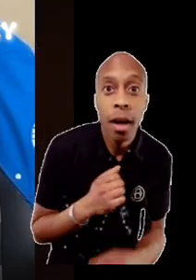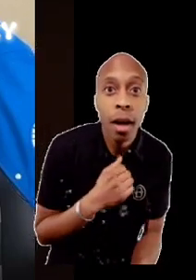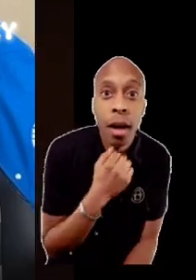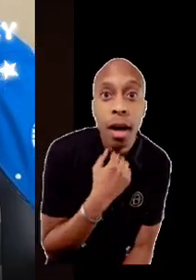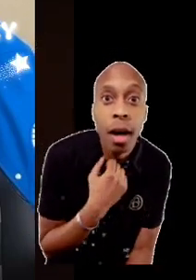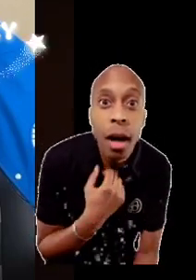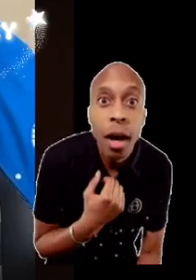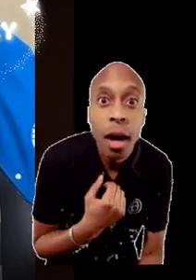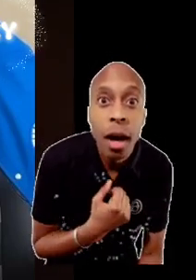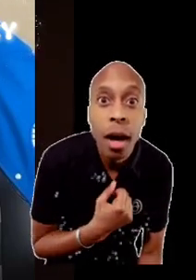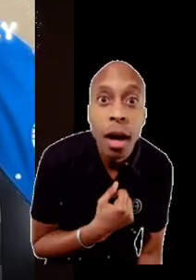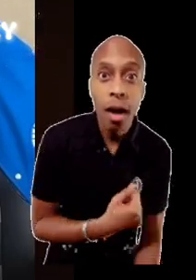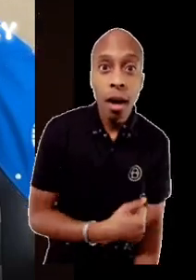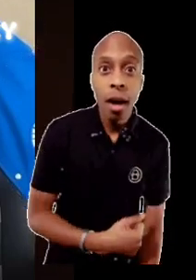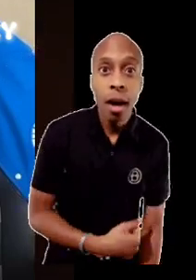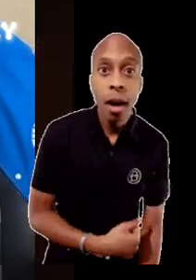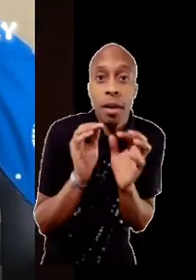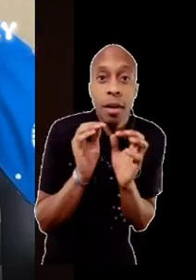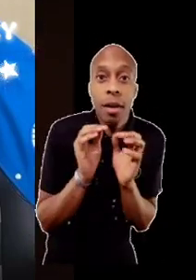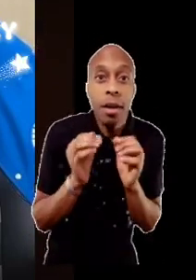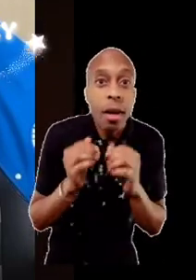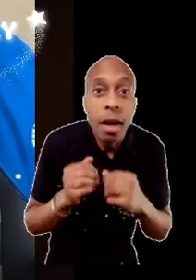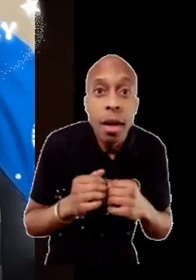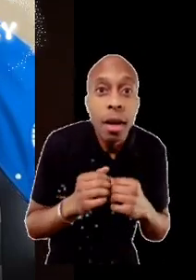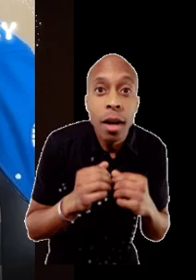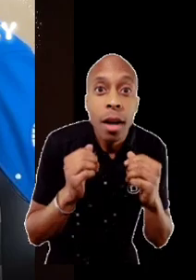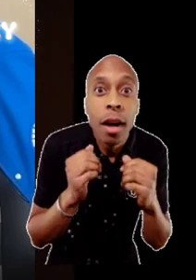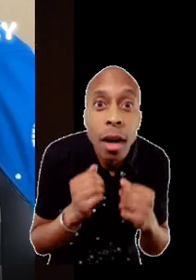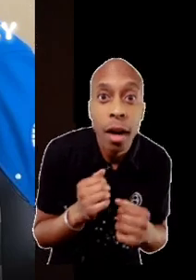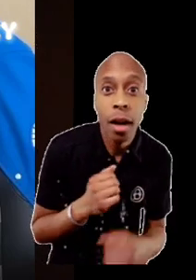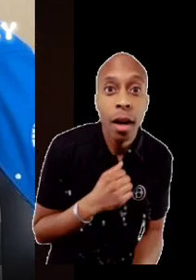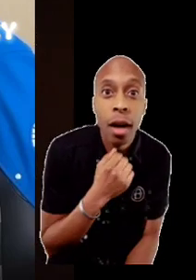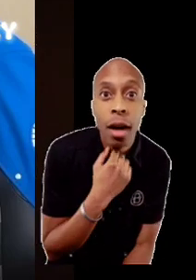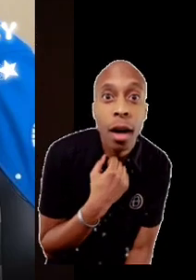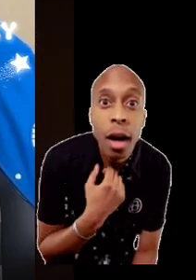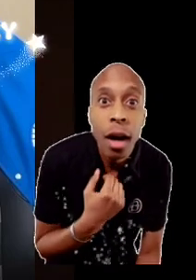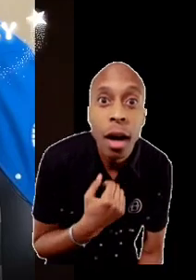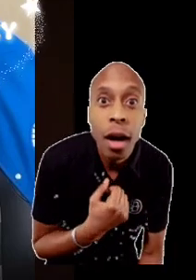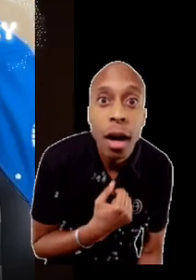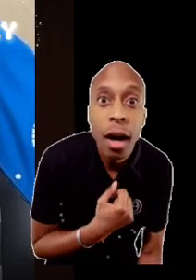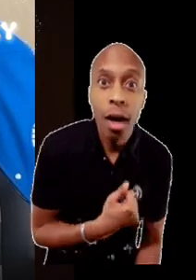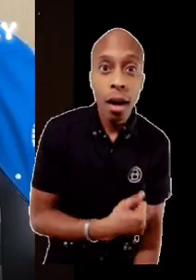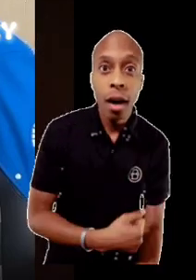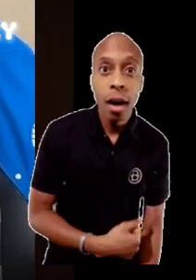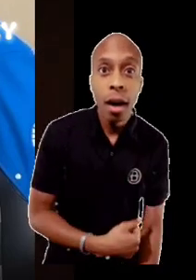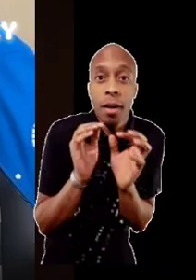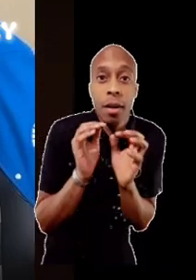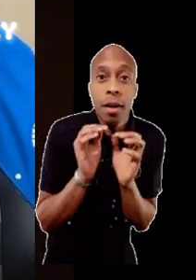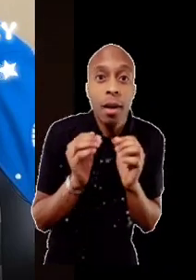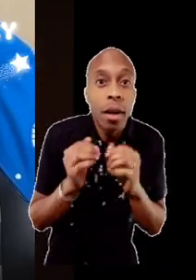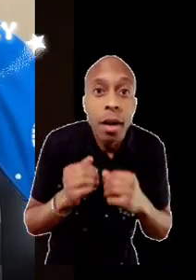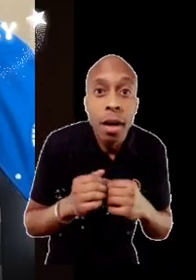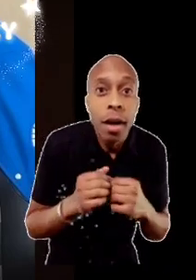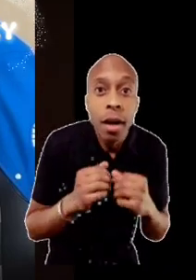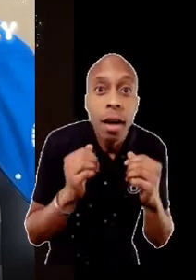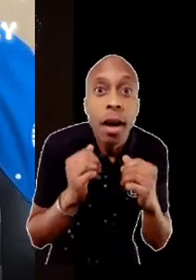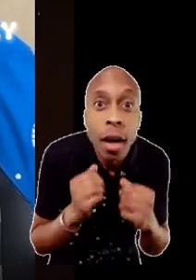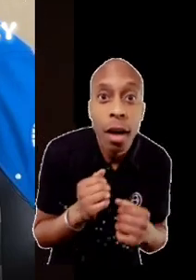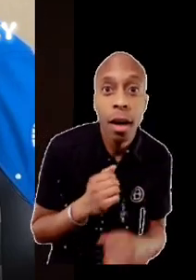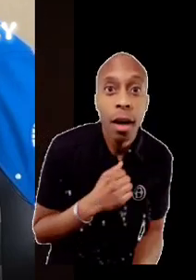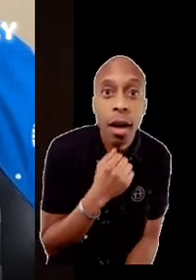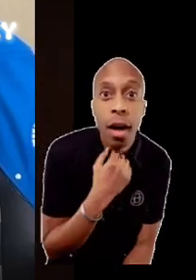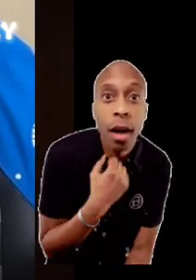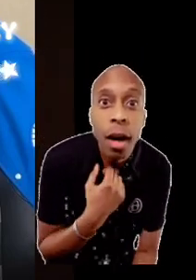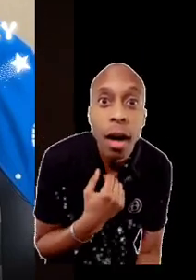grinders. Who know? Had a problem. It's not social media. Give social media people when